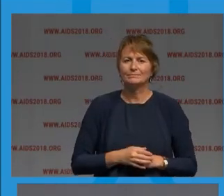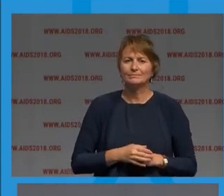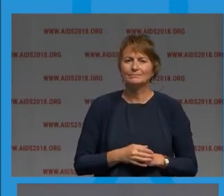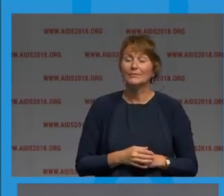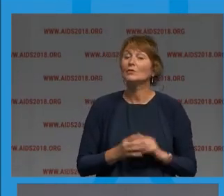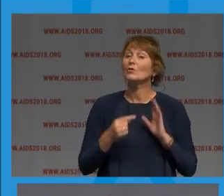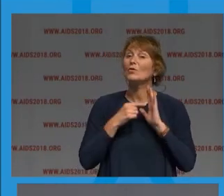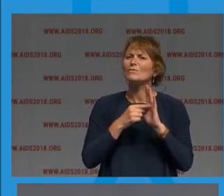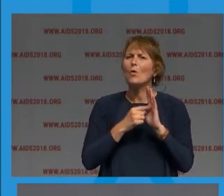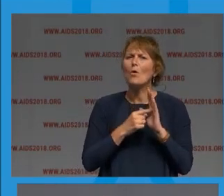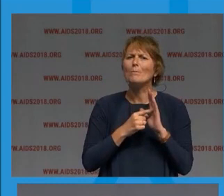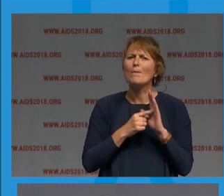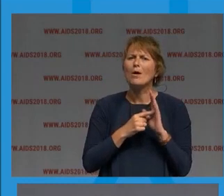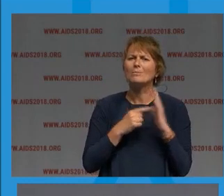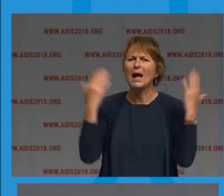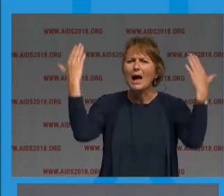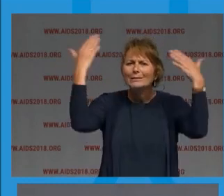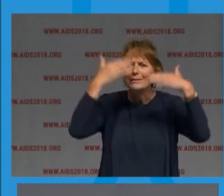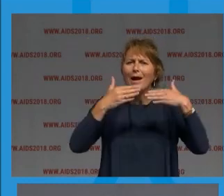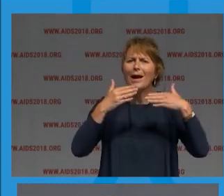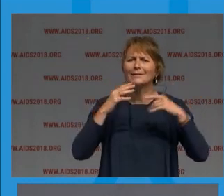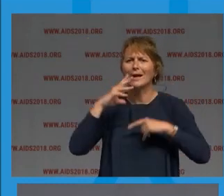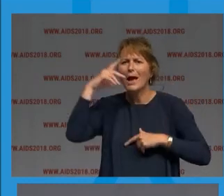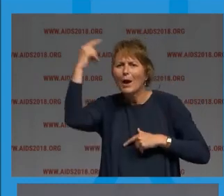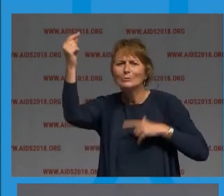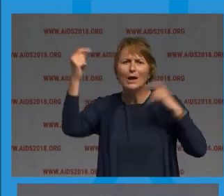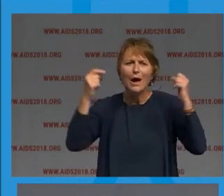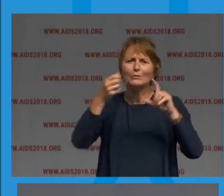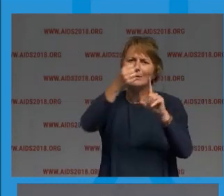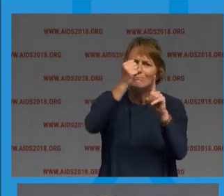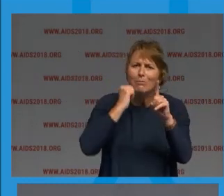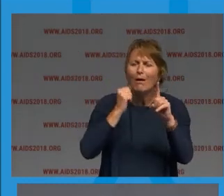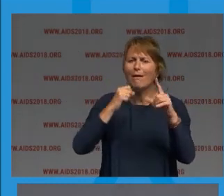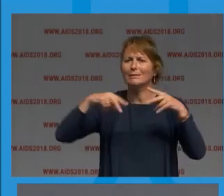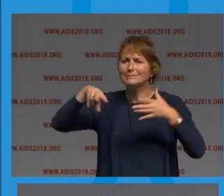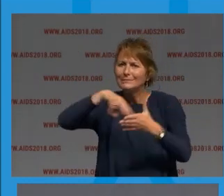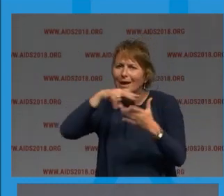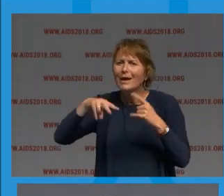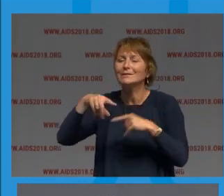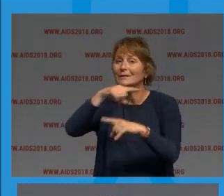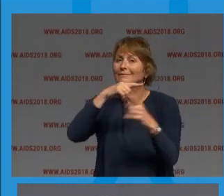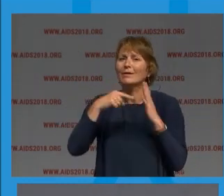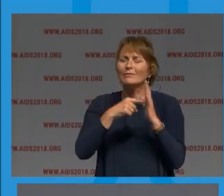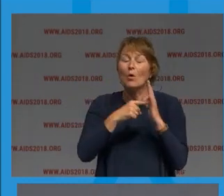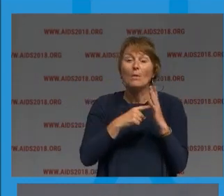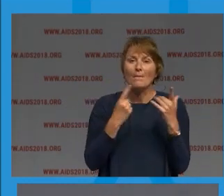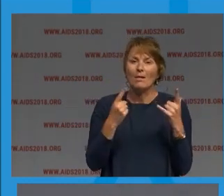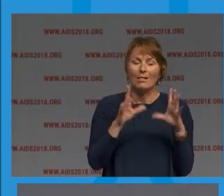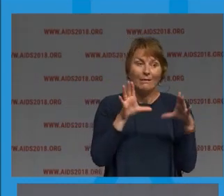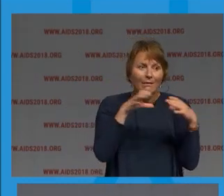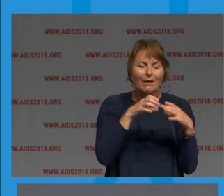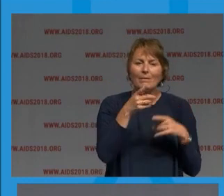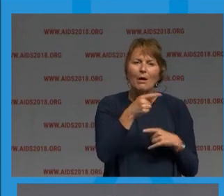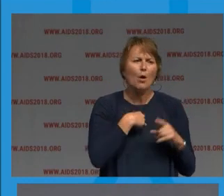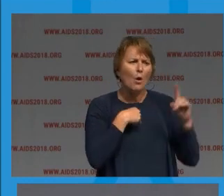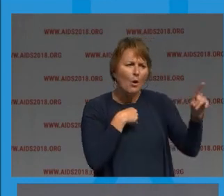nightlife settings. Provide drug tests for harm reduction clients and in nightclub to ensure